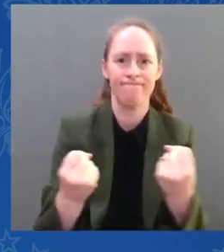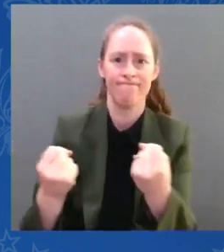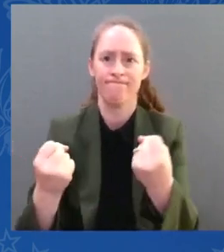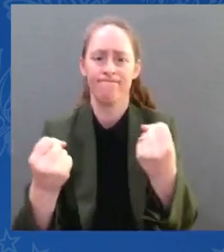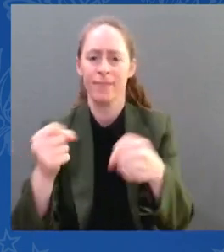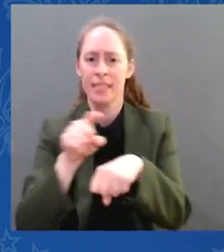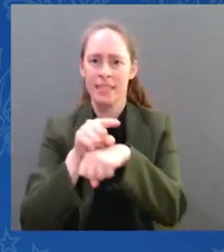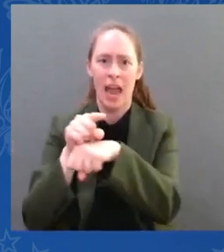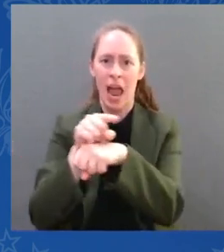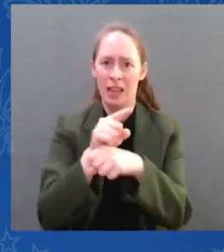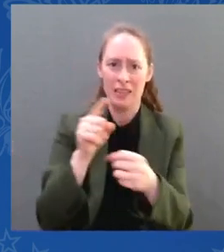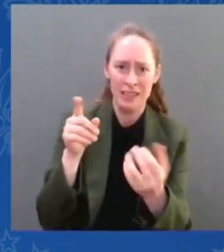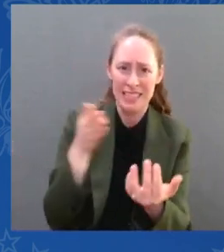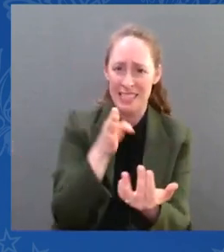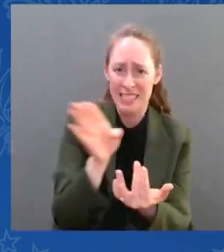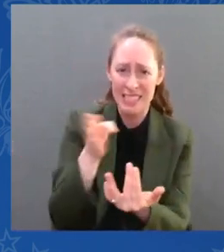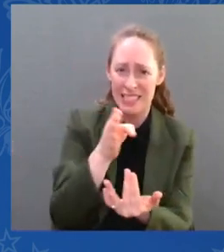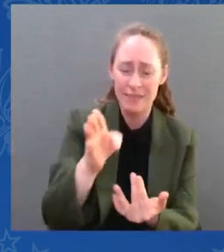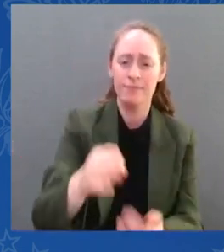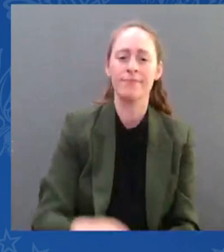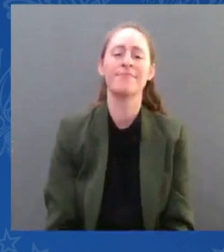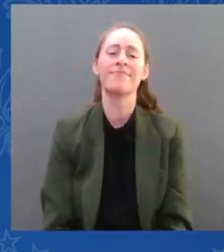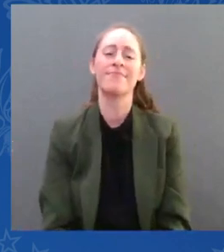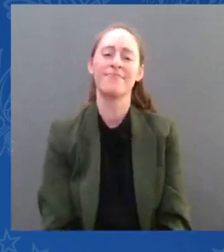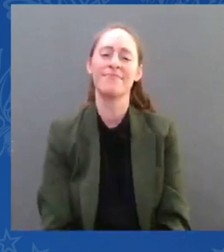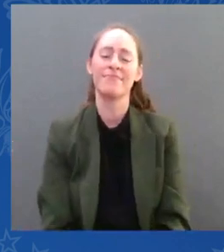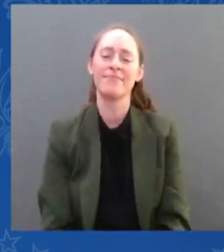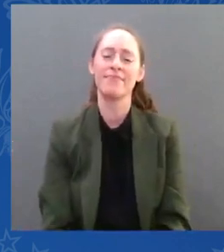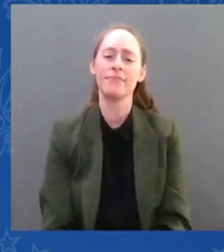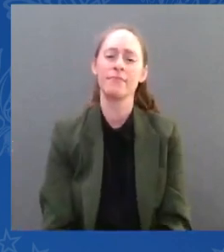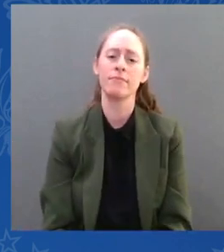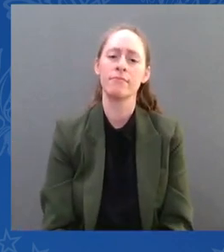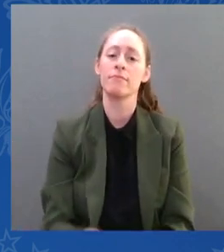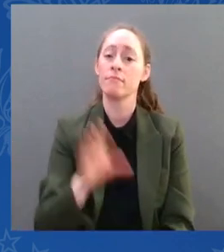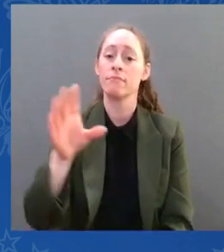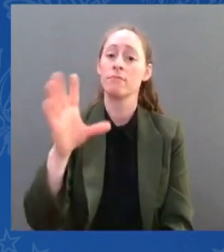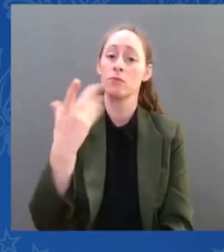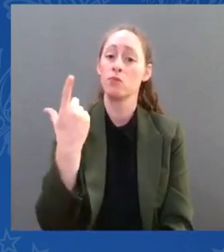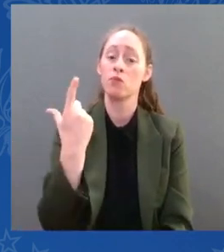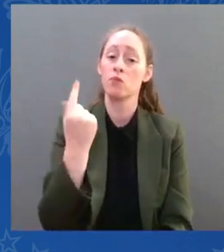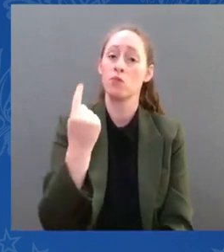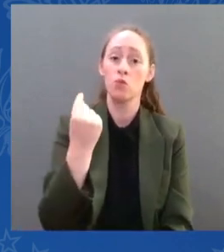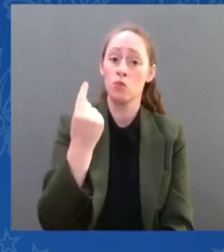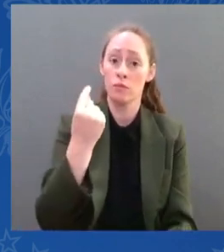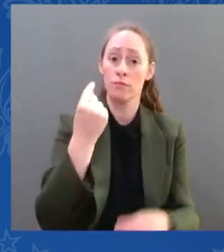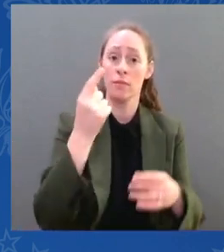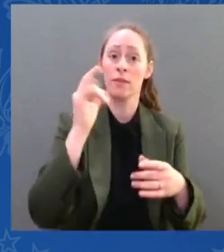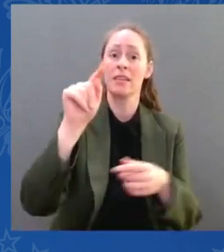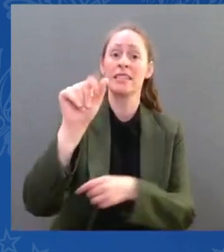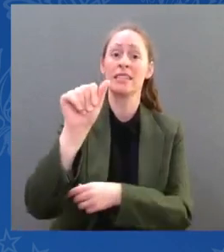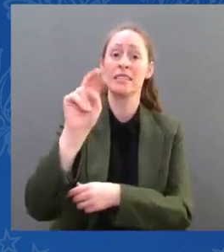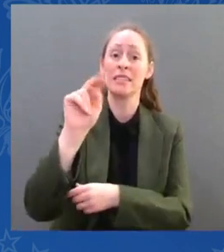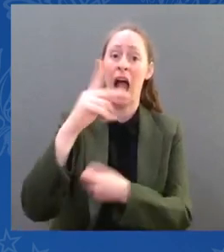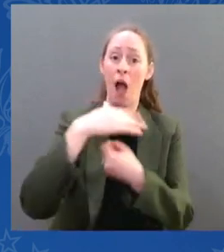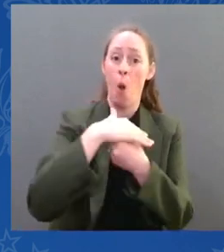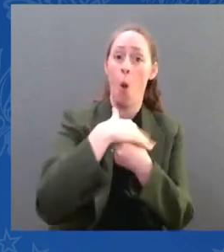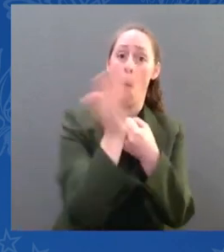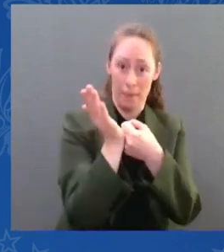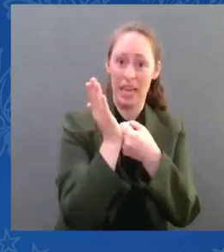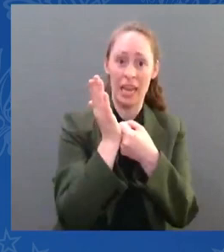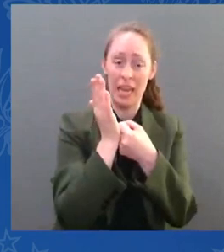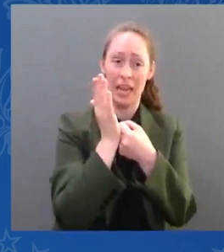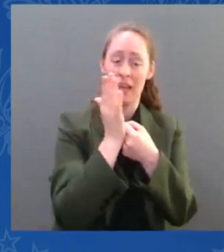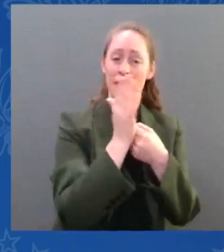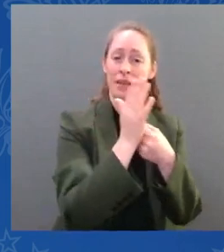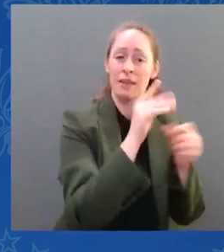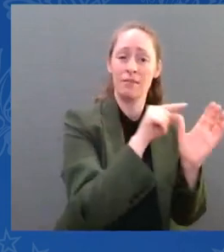times standing entirely out of the tank, fully exposed, laying down suppressive fire on the enemy. He used the tank's